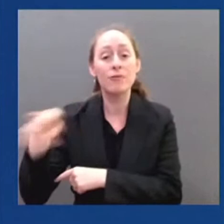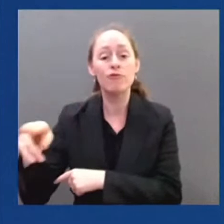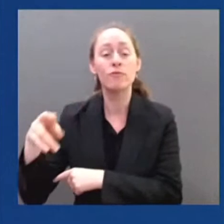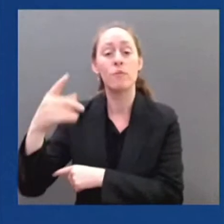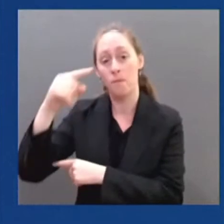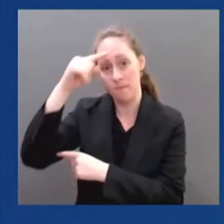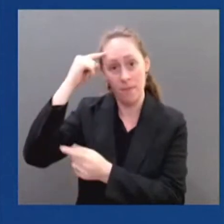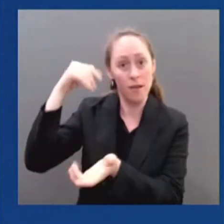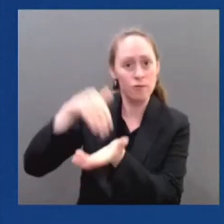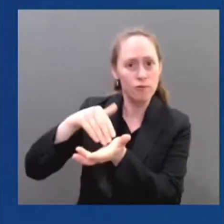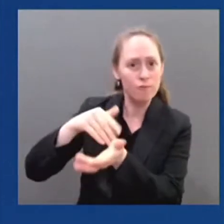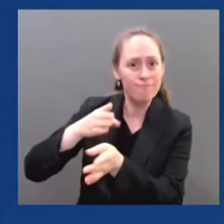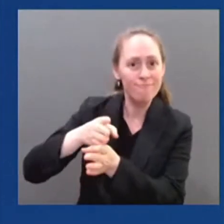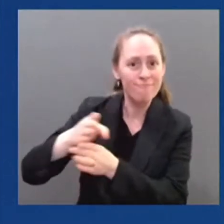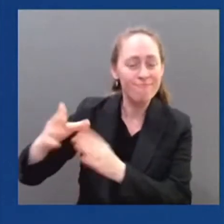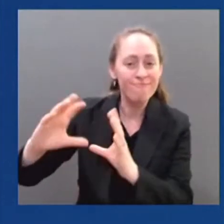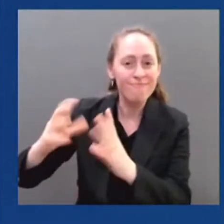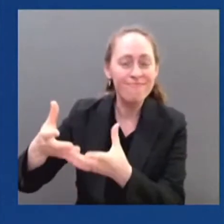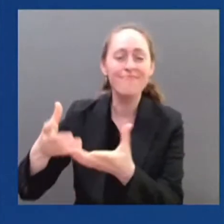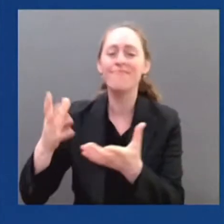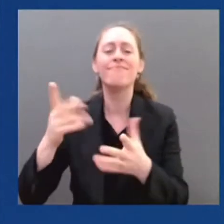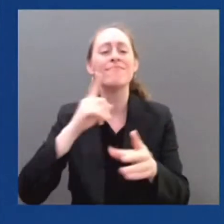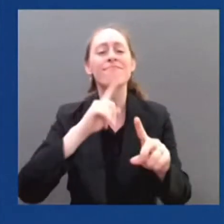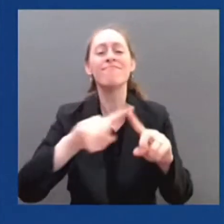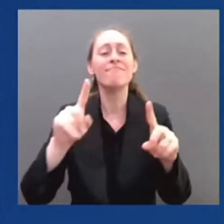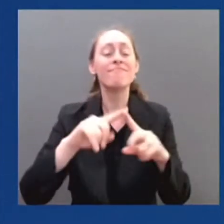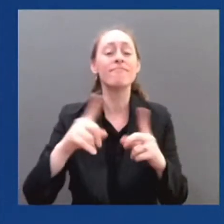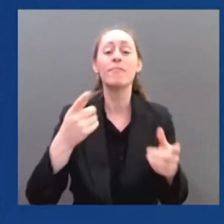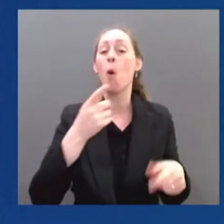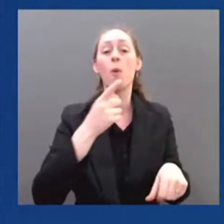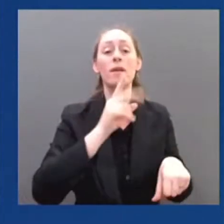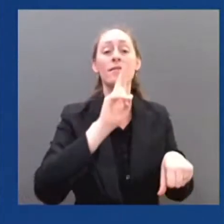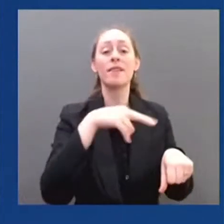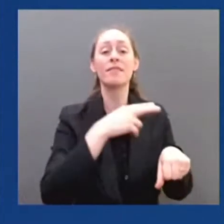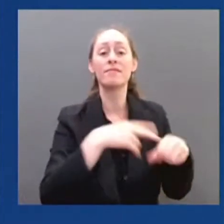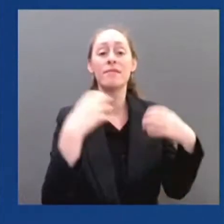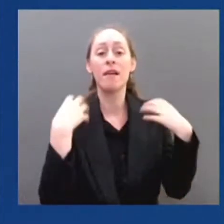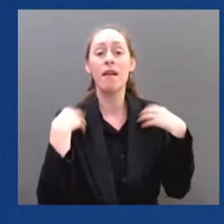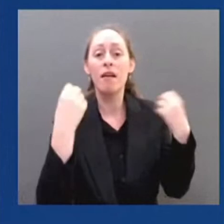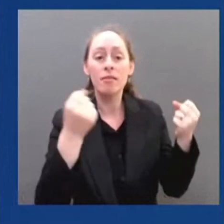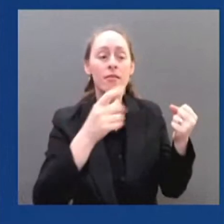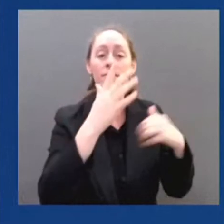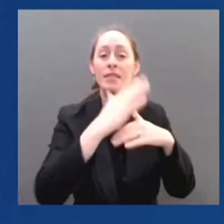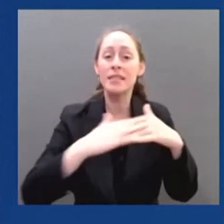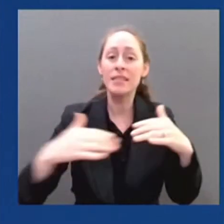Board. Now, I want to address one issue that's very important, and that is the issue of